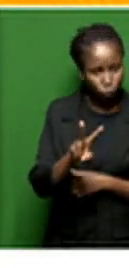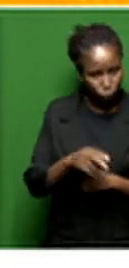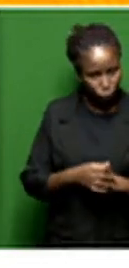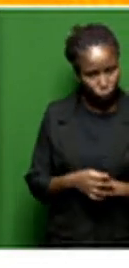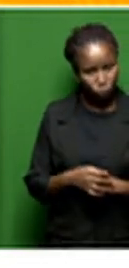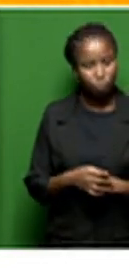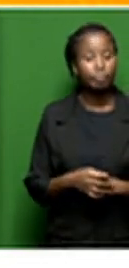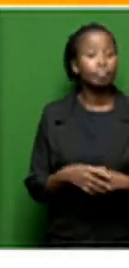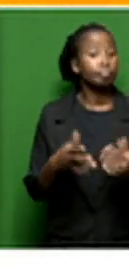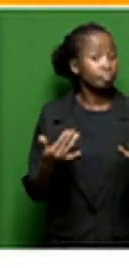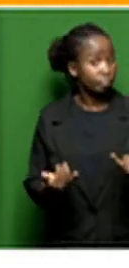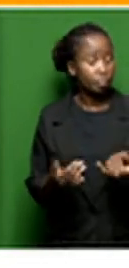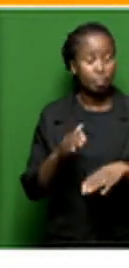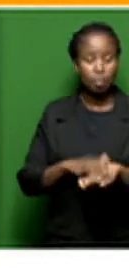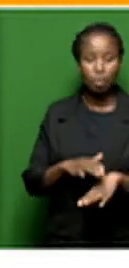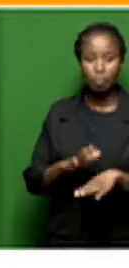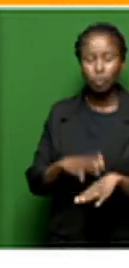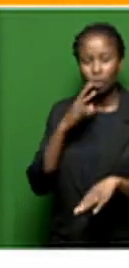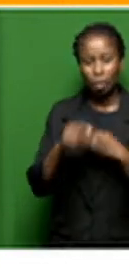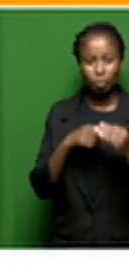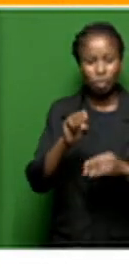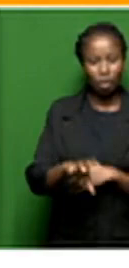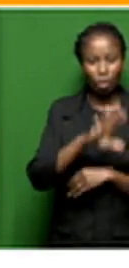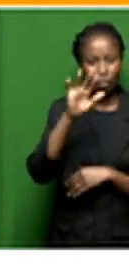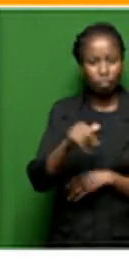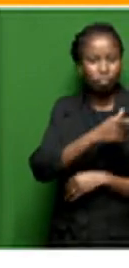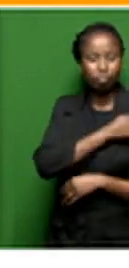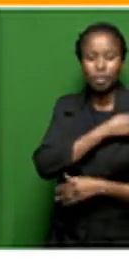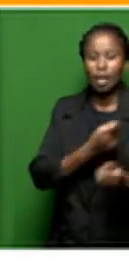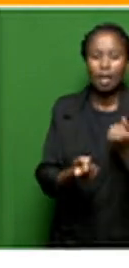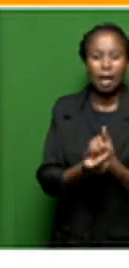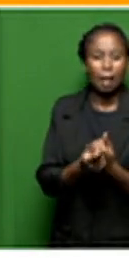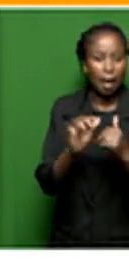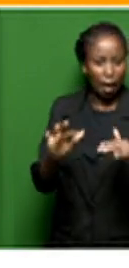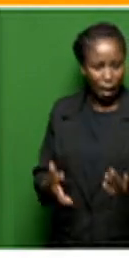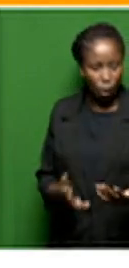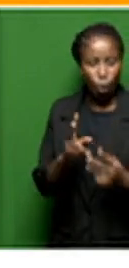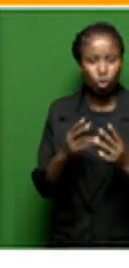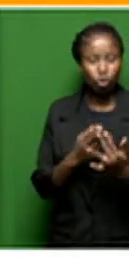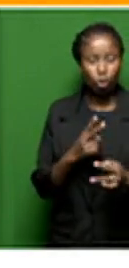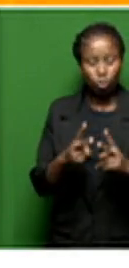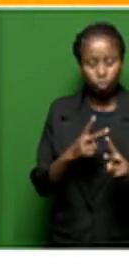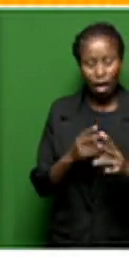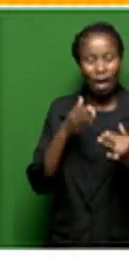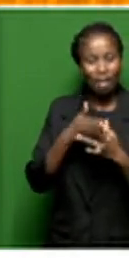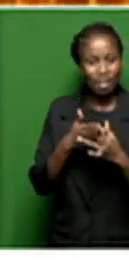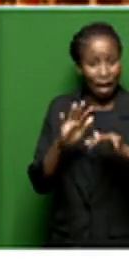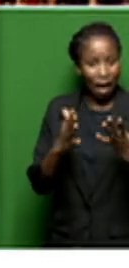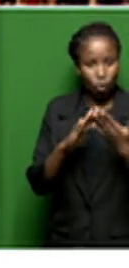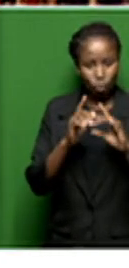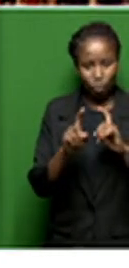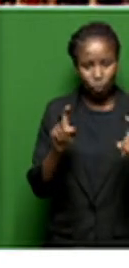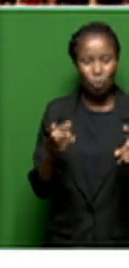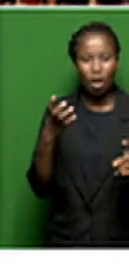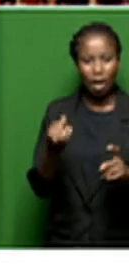85,302. Well, to talk more about South Africa's vaccine drive and its access for all communities, we are joined by Rehad Desai, who